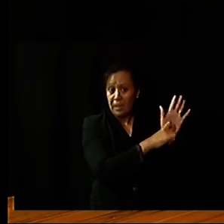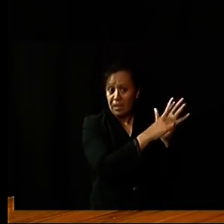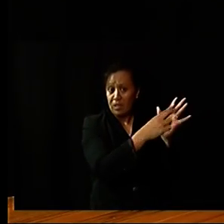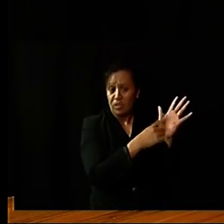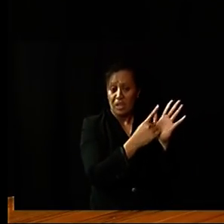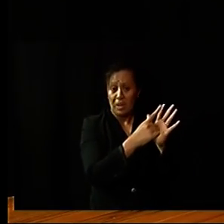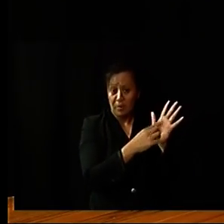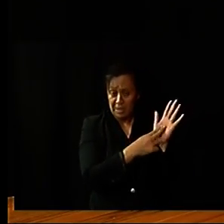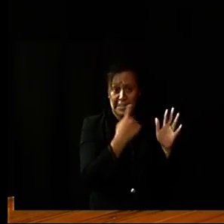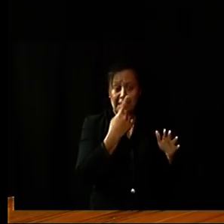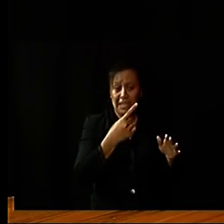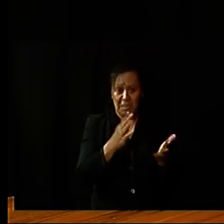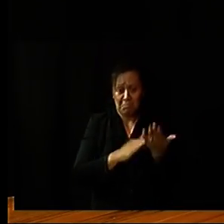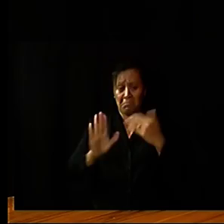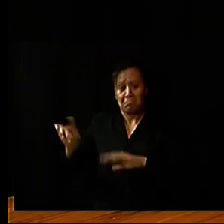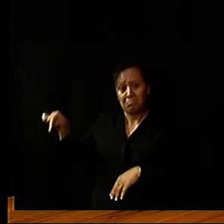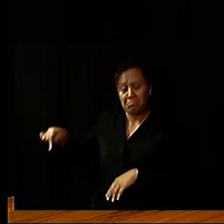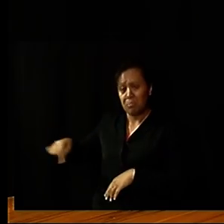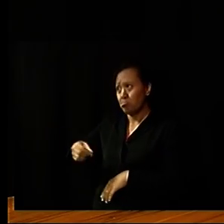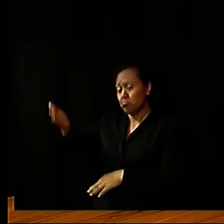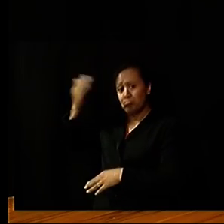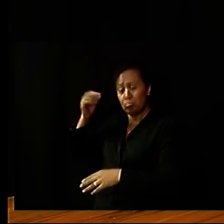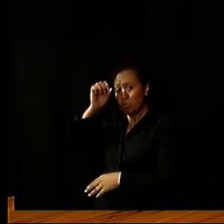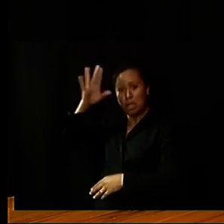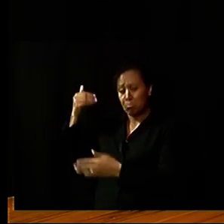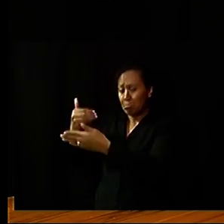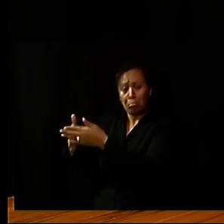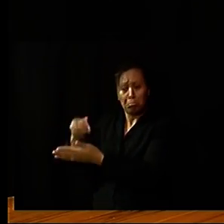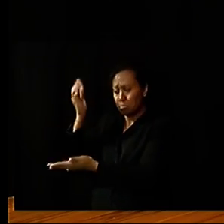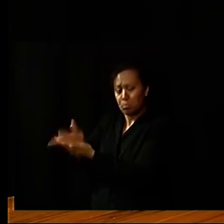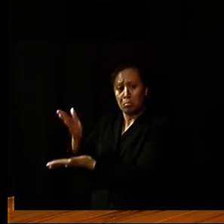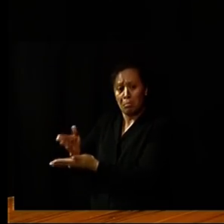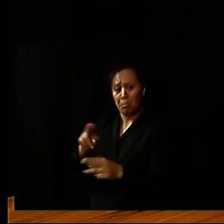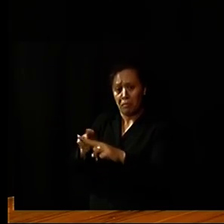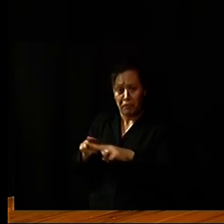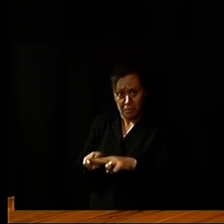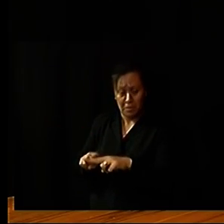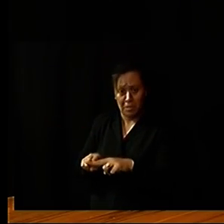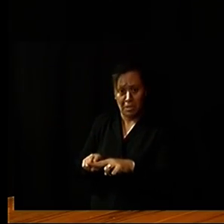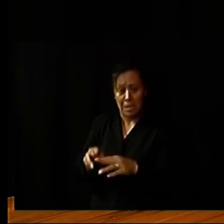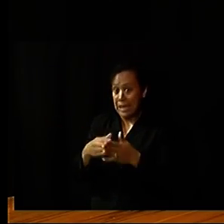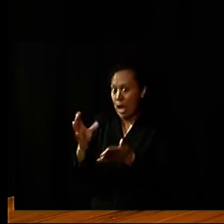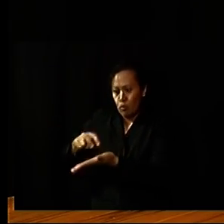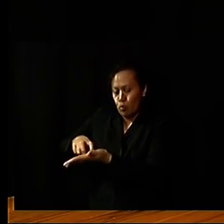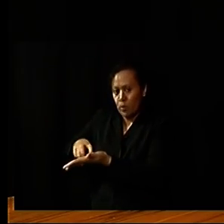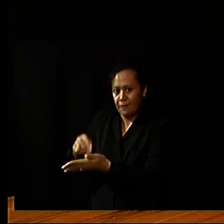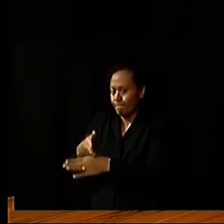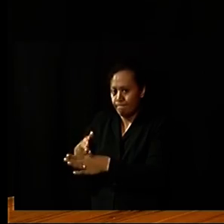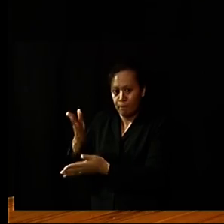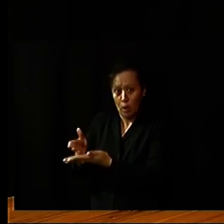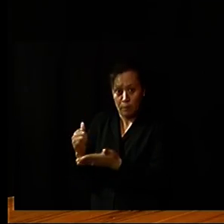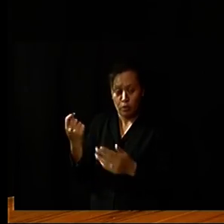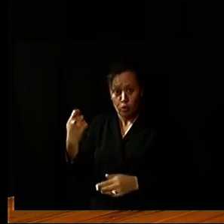Sharon Smith-Jones, says New Zealand's so-called smart sanctions against Fiji are ineffective and not very smart at